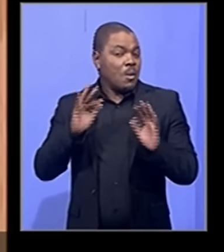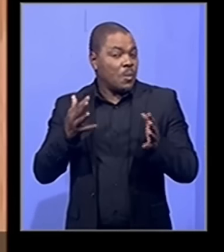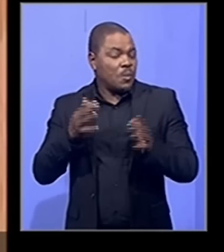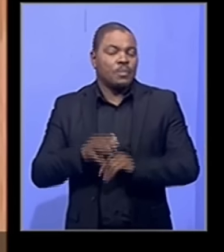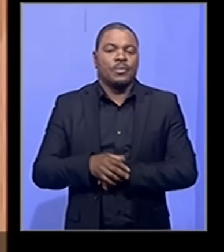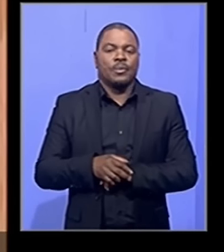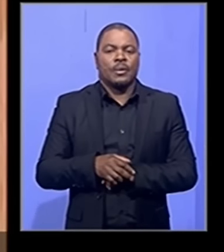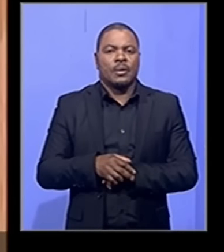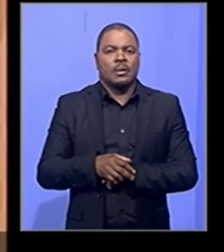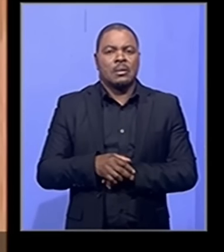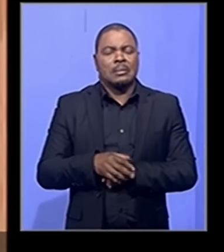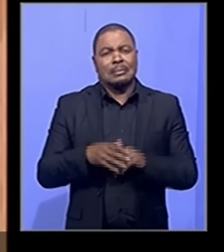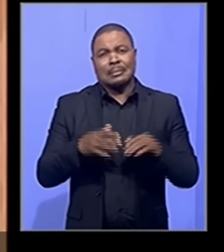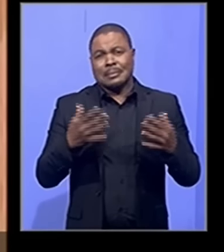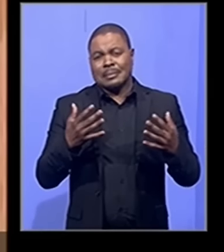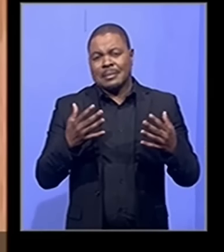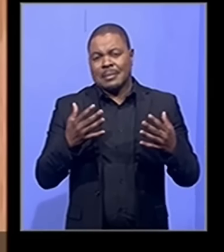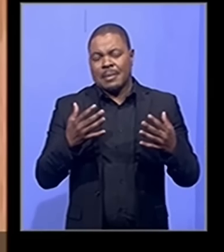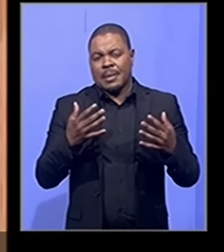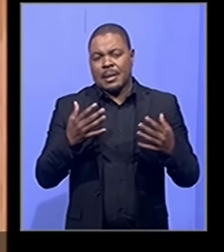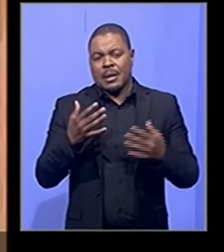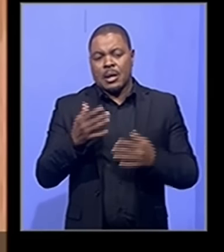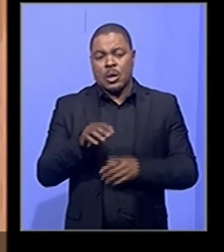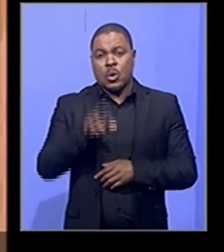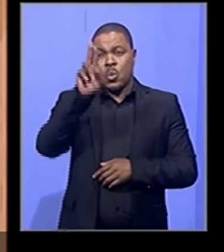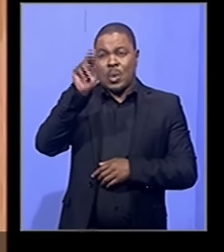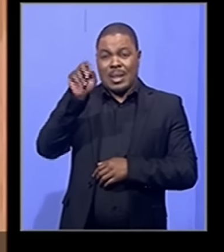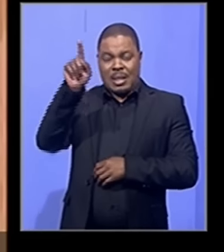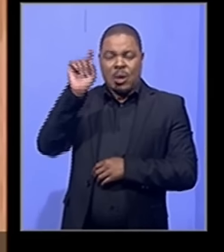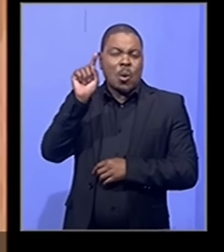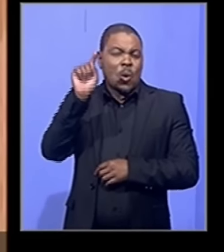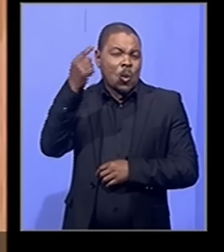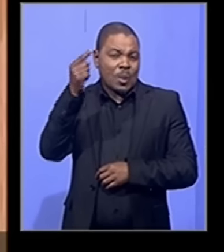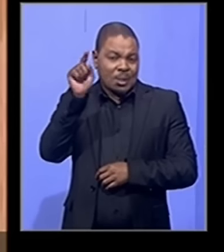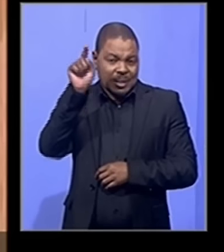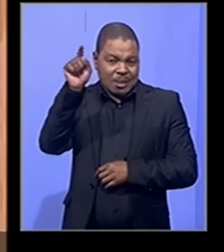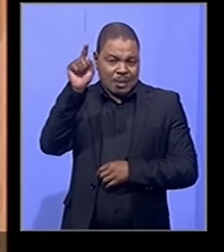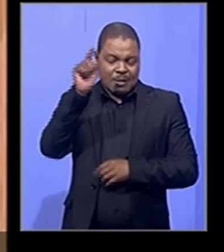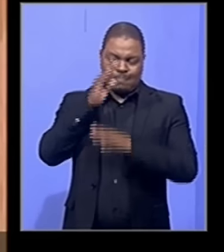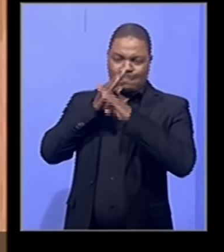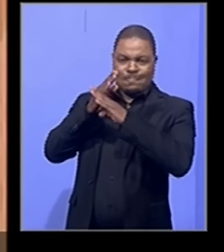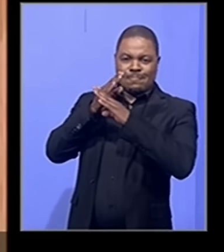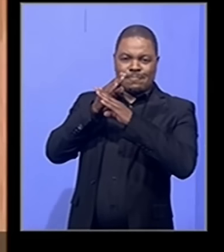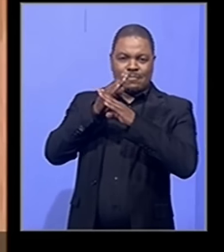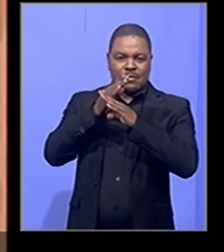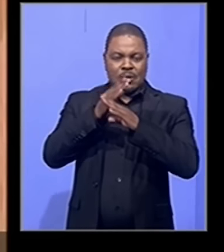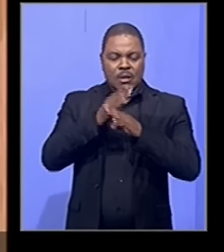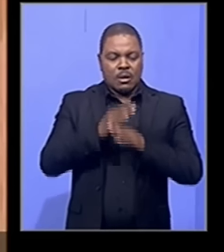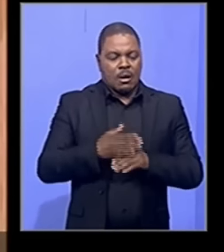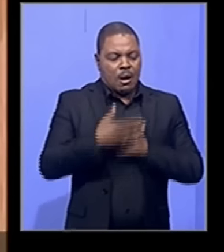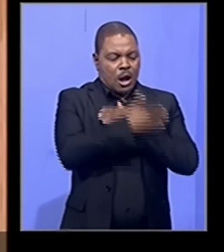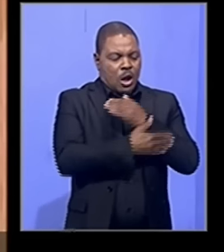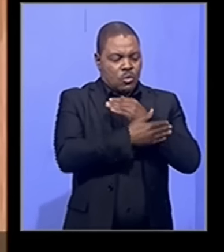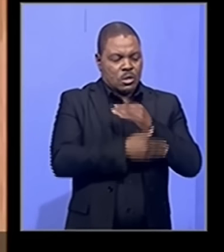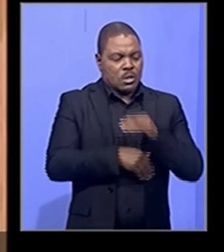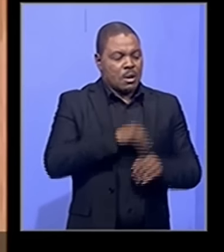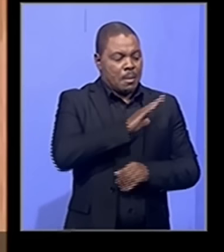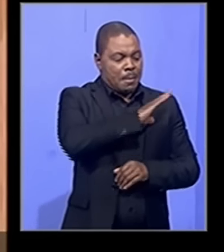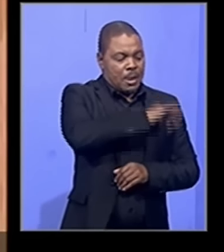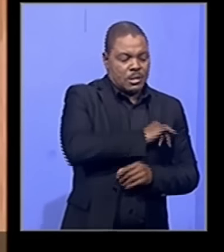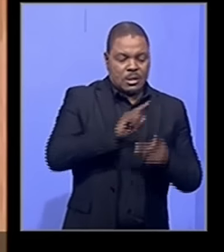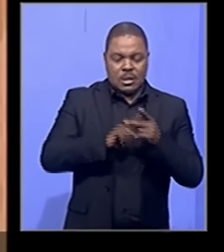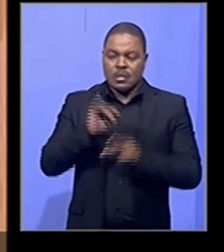large, it is only the United States that is preventing the two-state solution from being